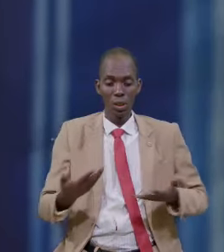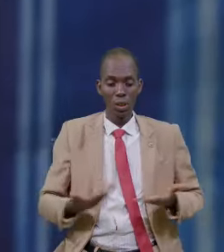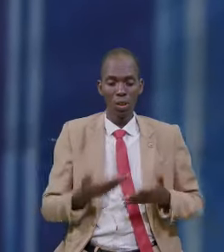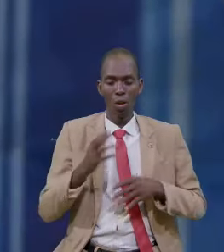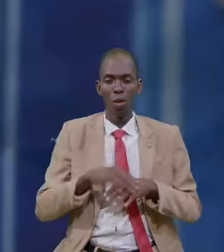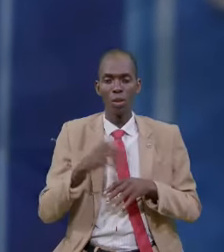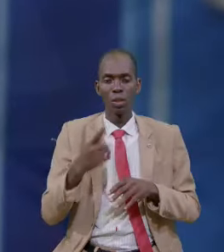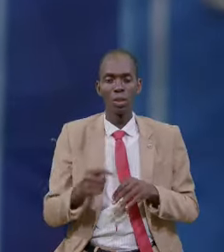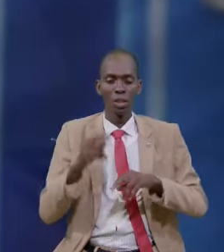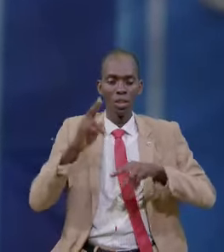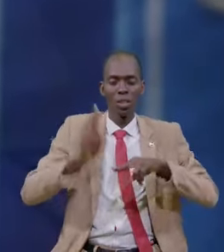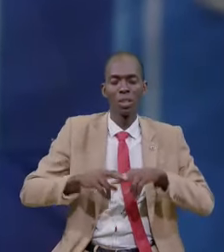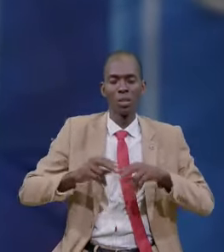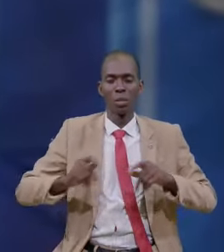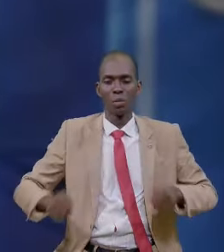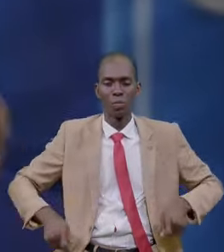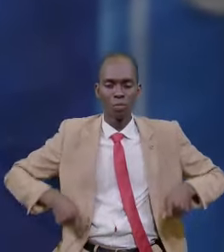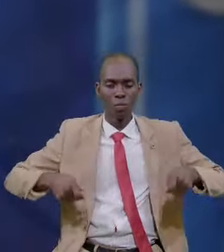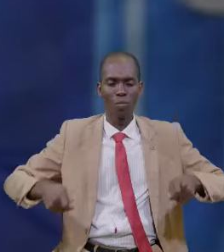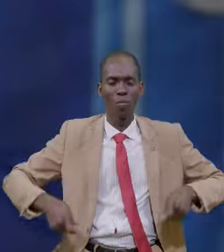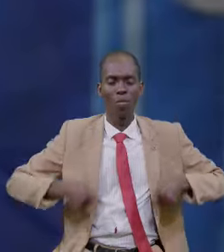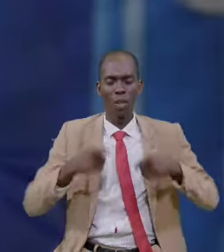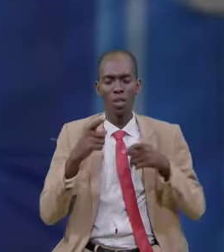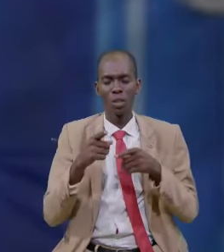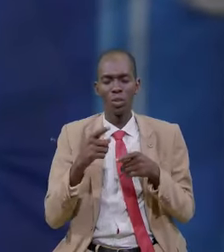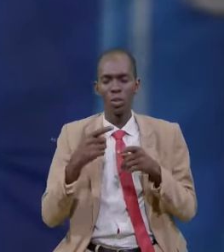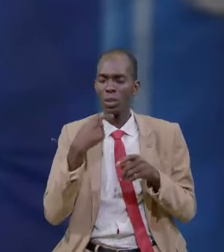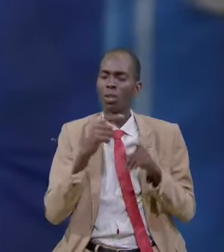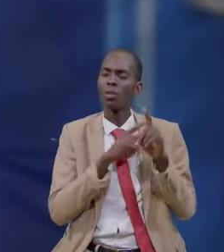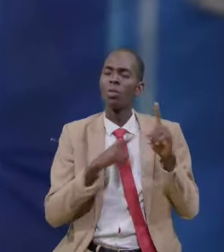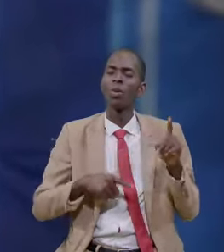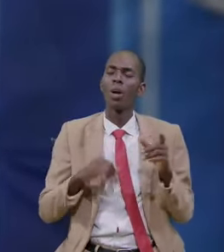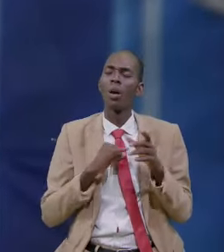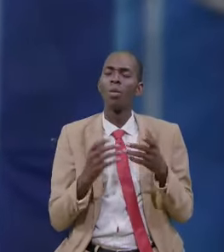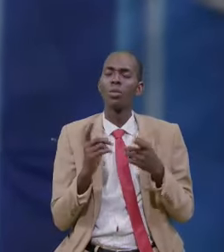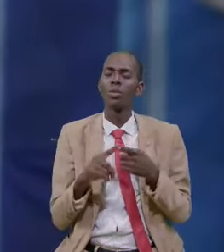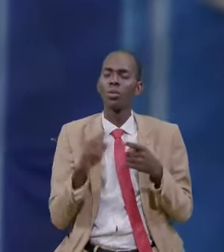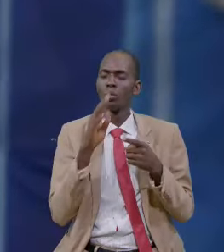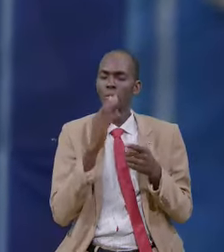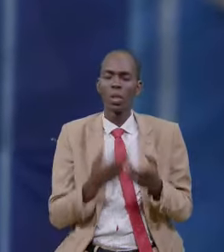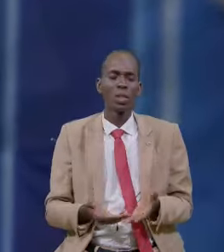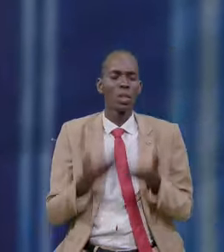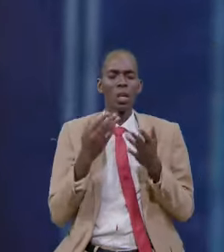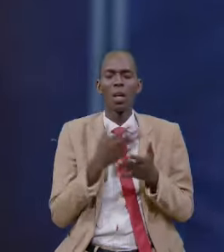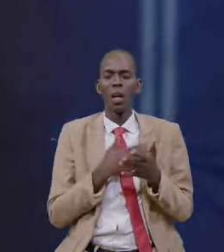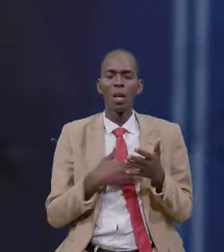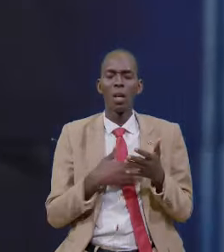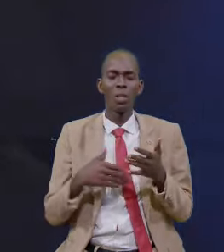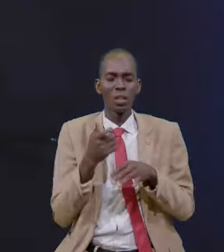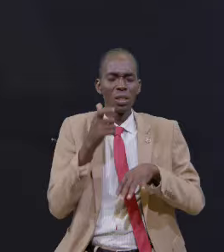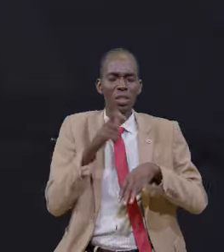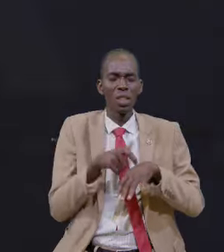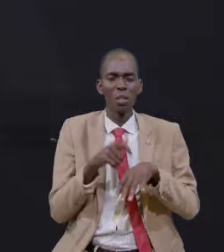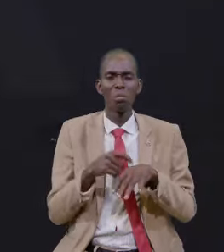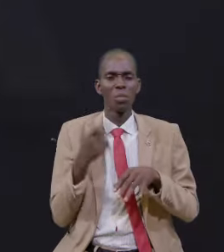wheelchair, I want to rise," immediately you will rise. On that side, "Lord, I'm blind, and somebody has to, you know,